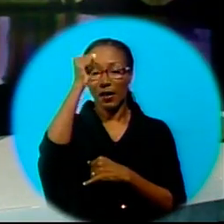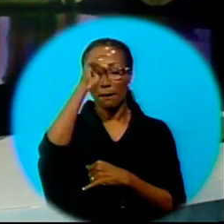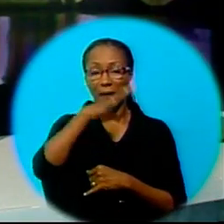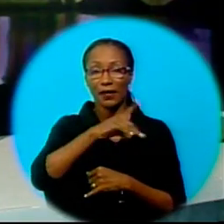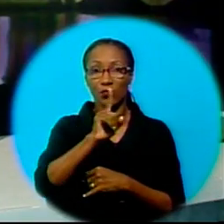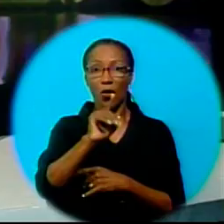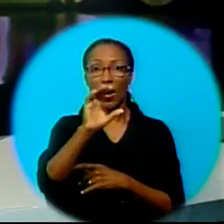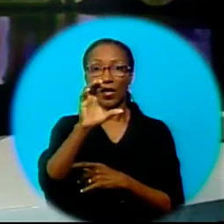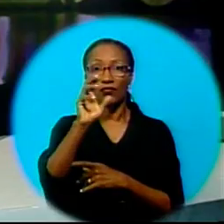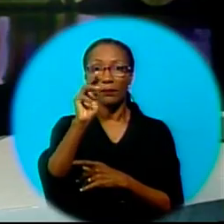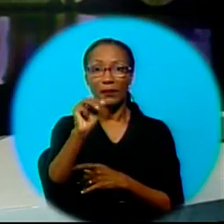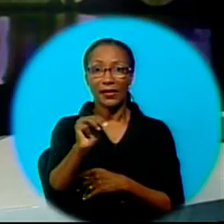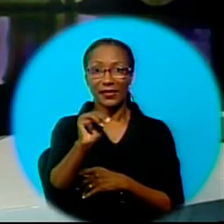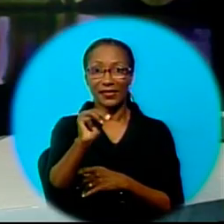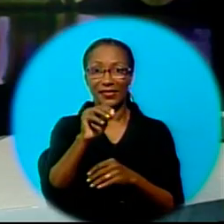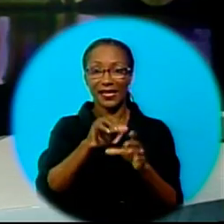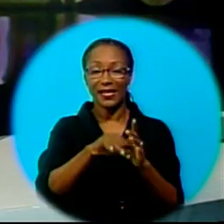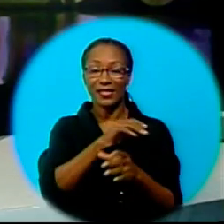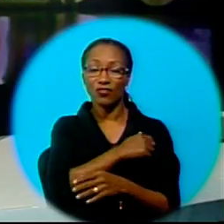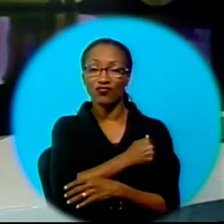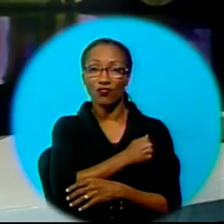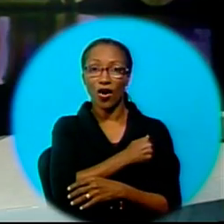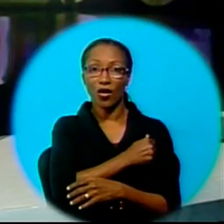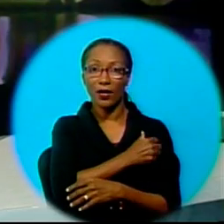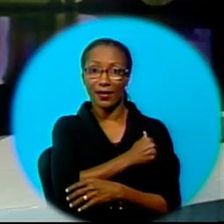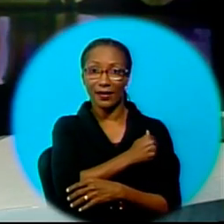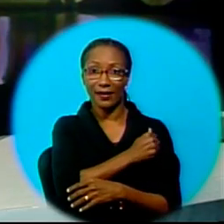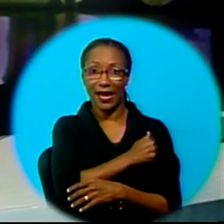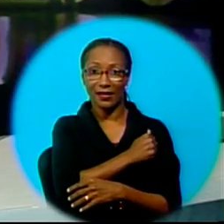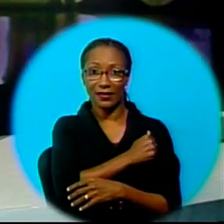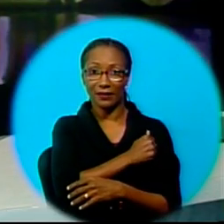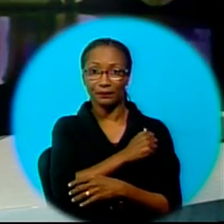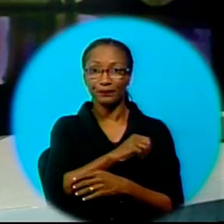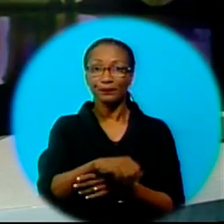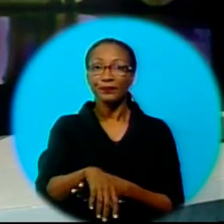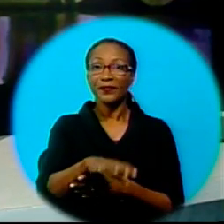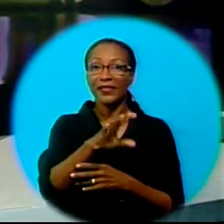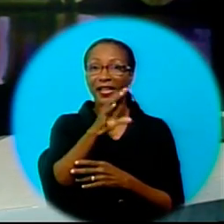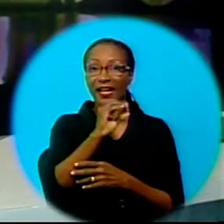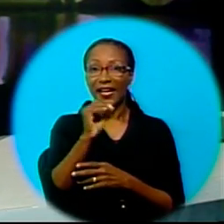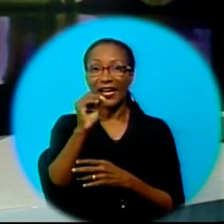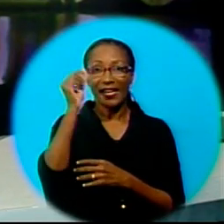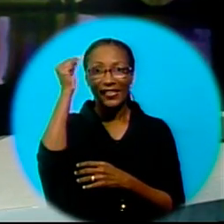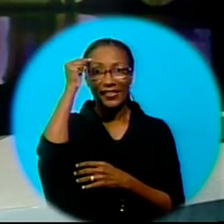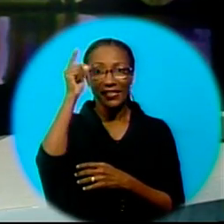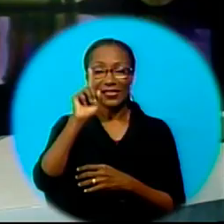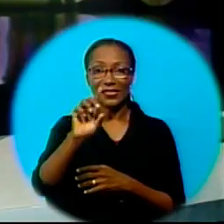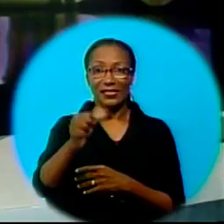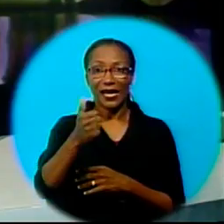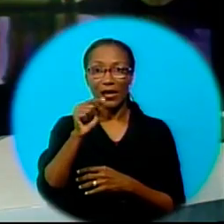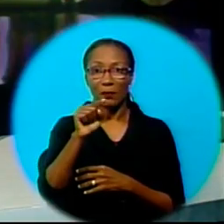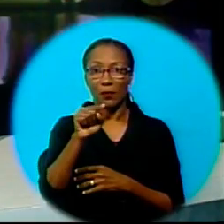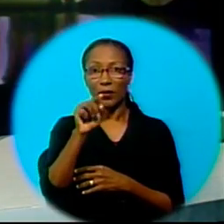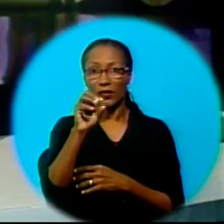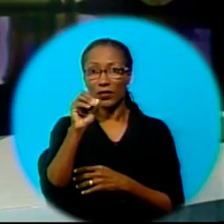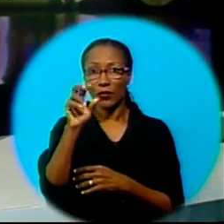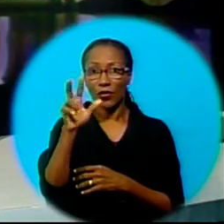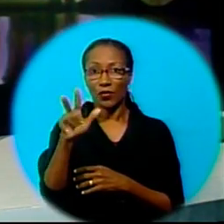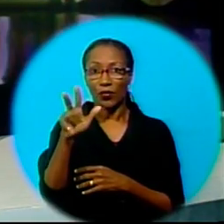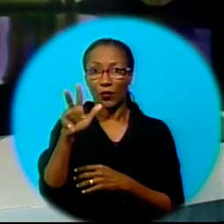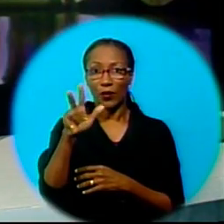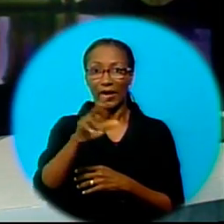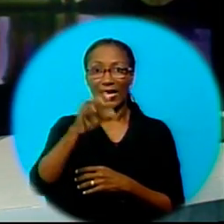Canada. Giddens finished 2nd in his heat in a time of 10.03 seconds, while Cadogan booked a semi-final spot